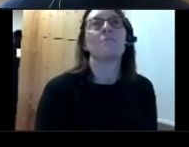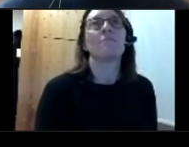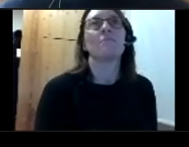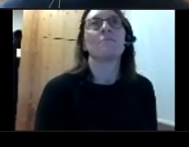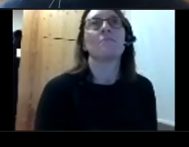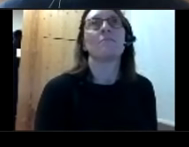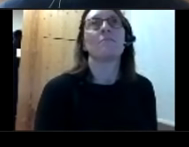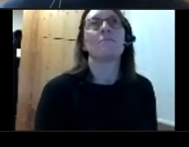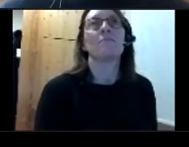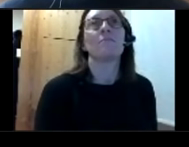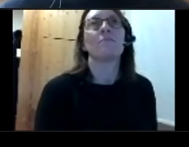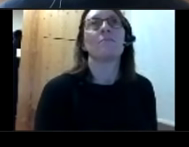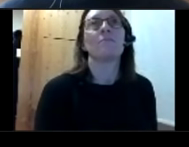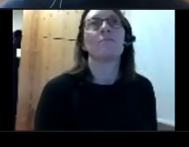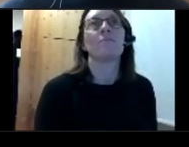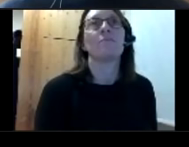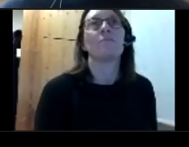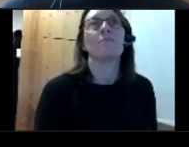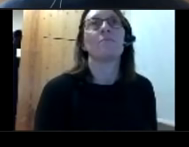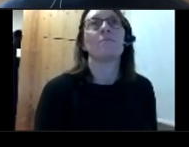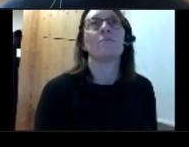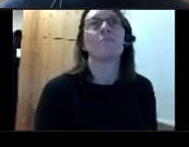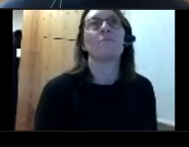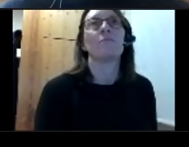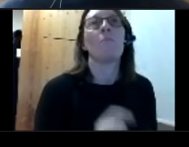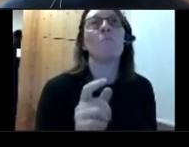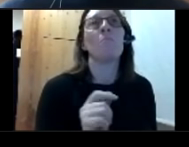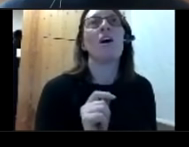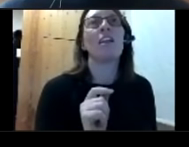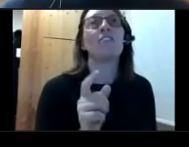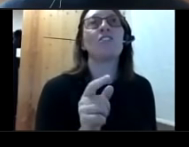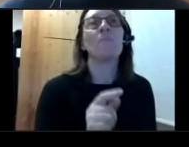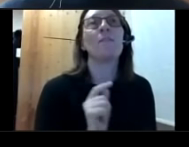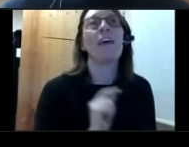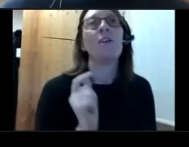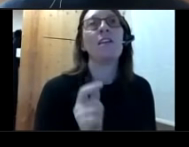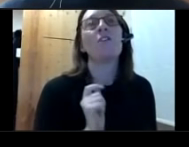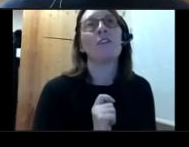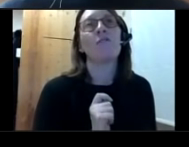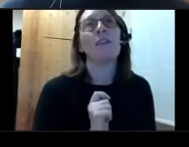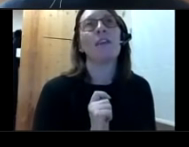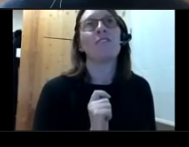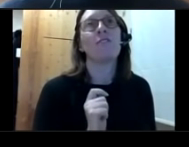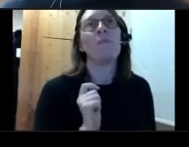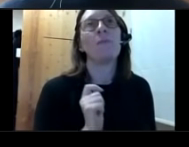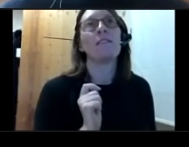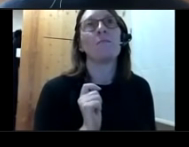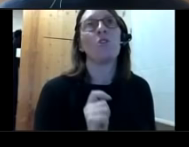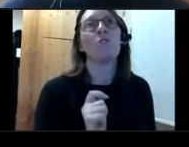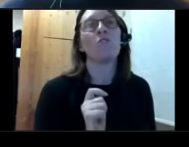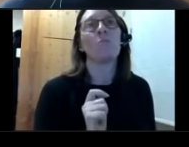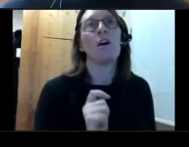potentially to be interpreted as as the deadlines pass. So Mark, can I just chip in there? We know the government is